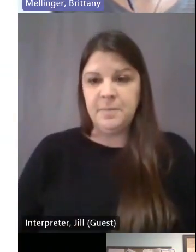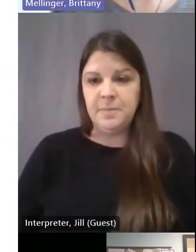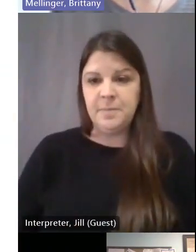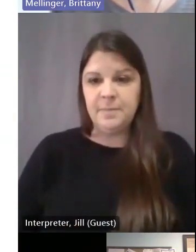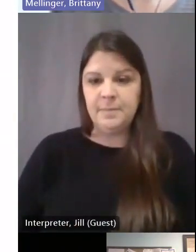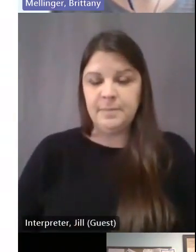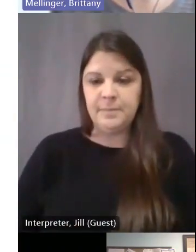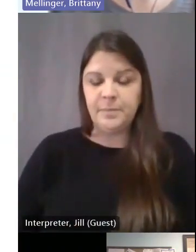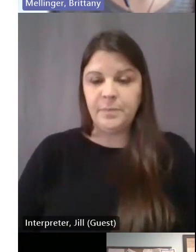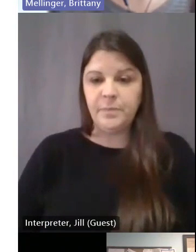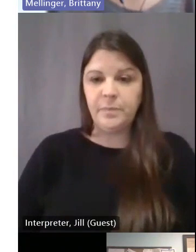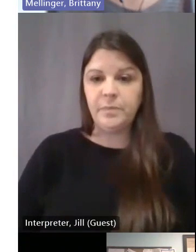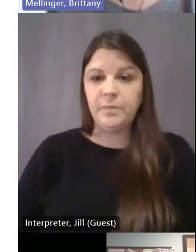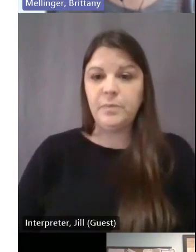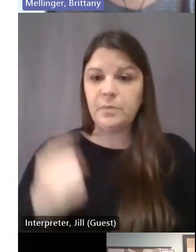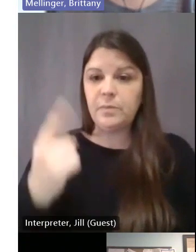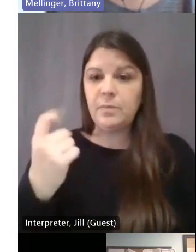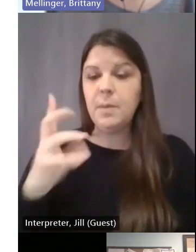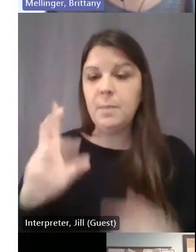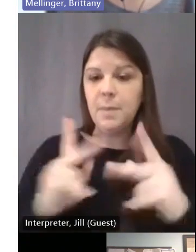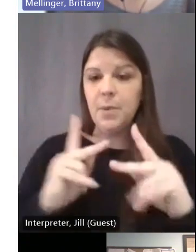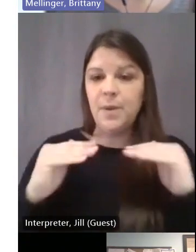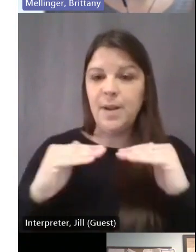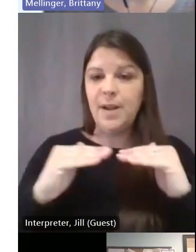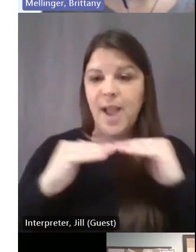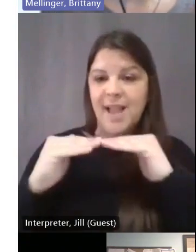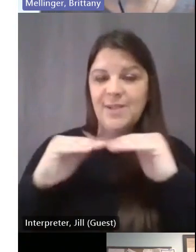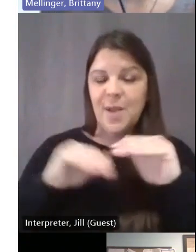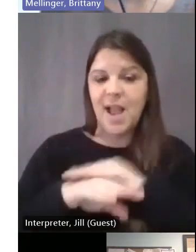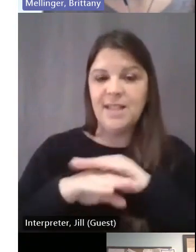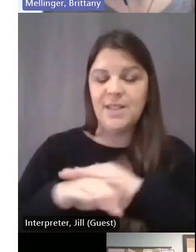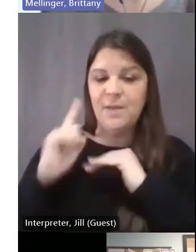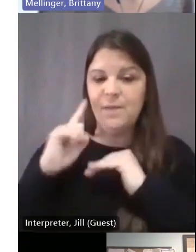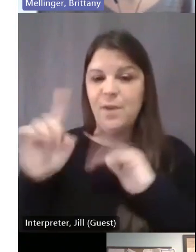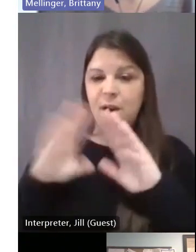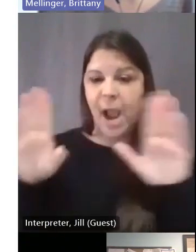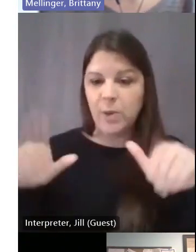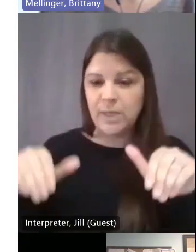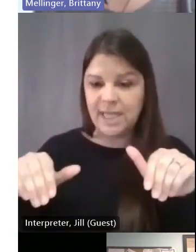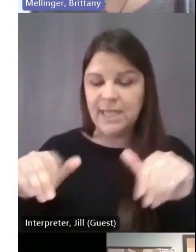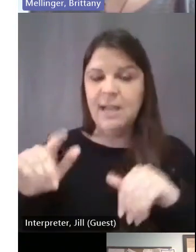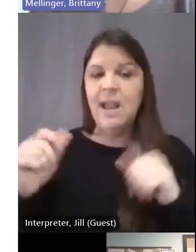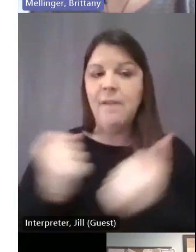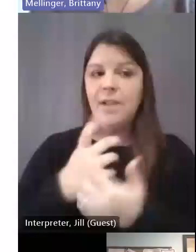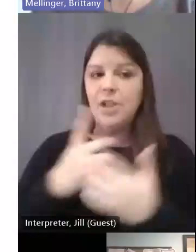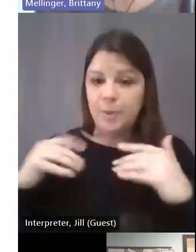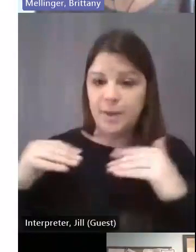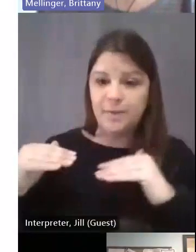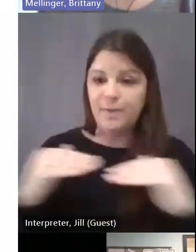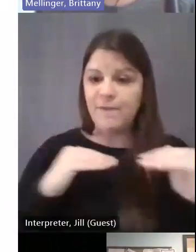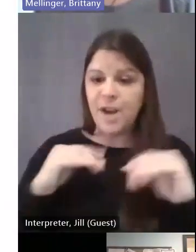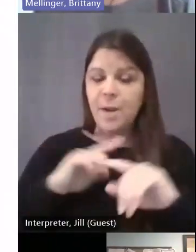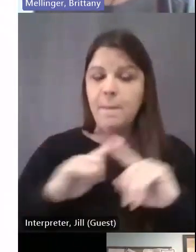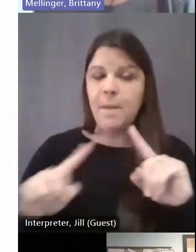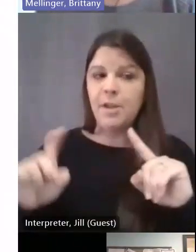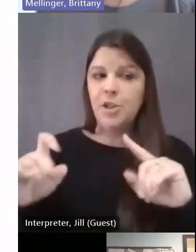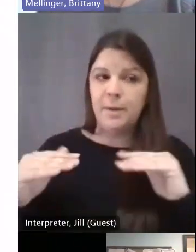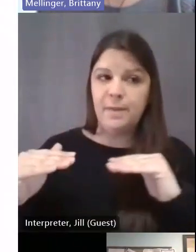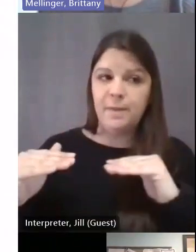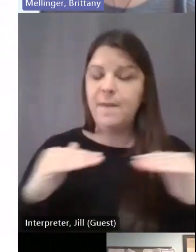So we've established that folks have need to have equal access to housing, the terms need to be fair, but there also needs to be